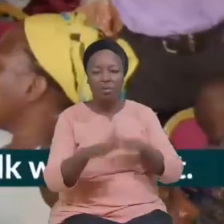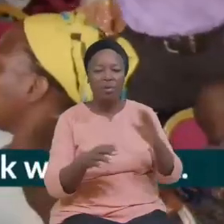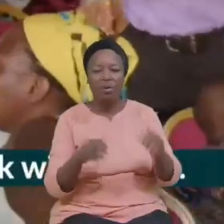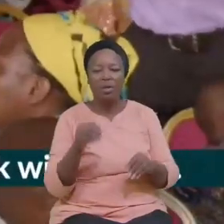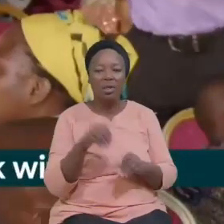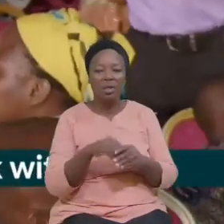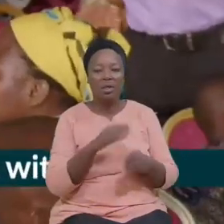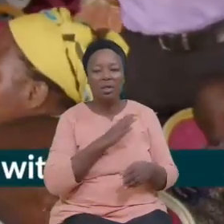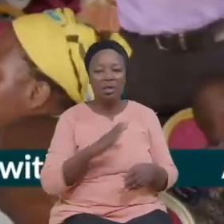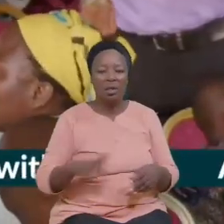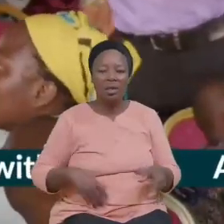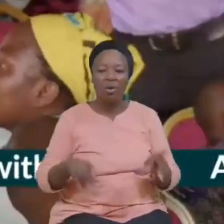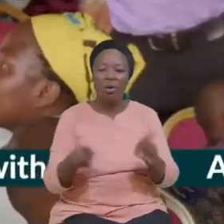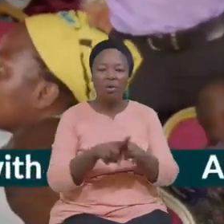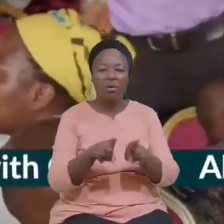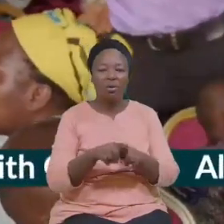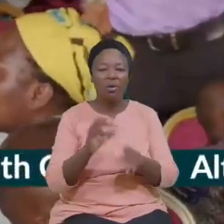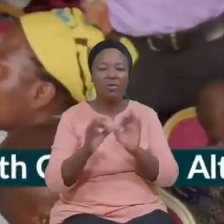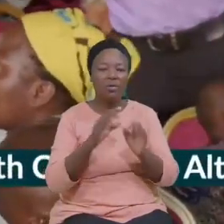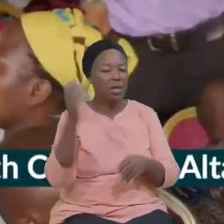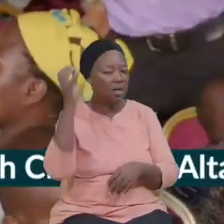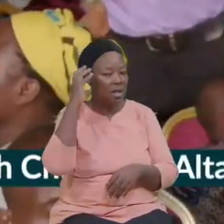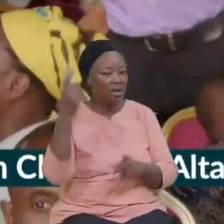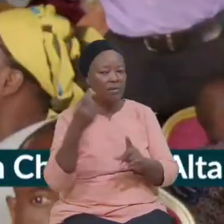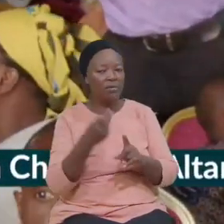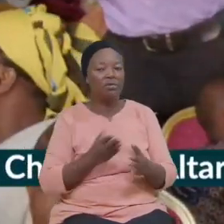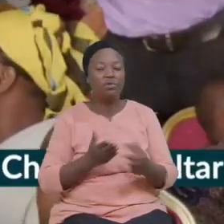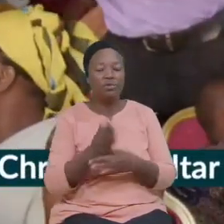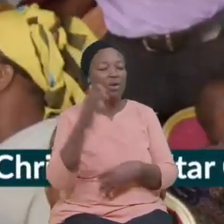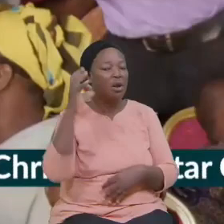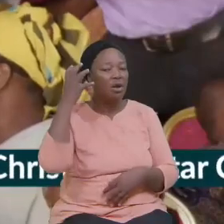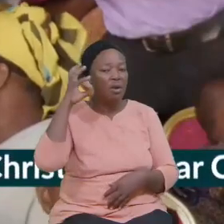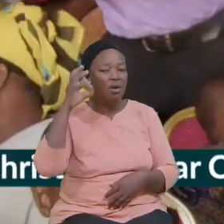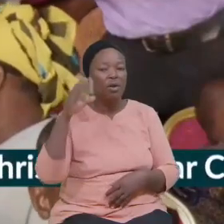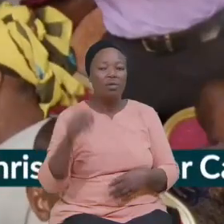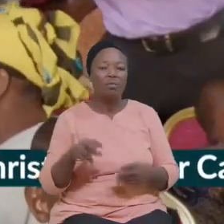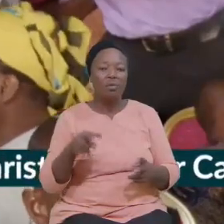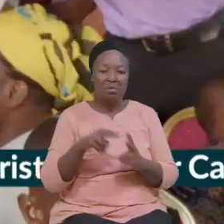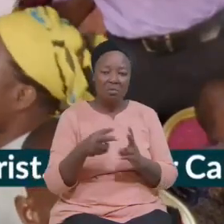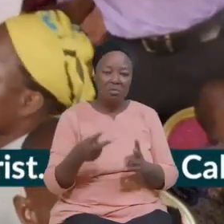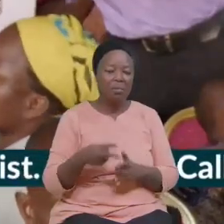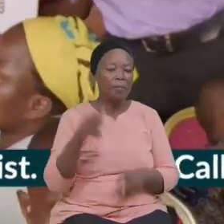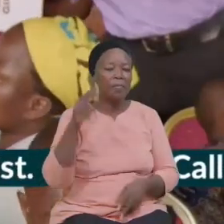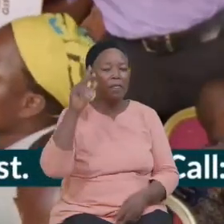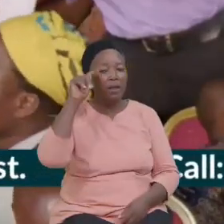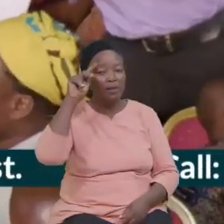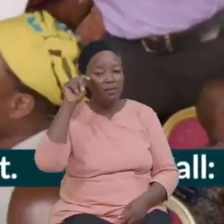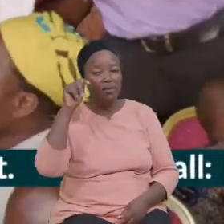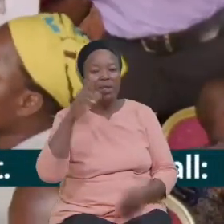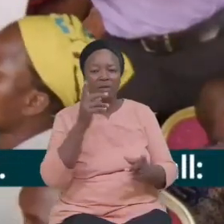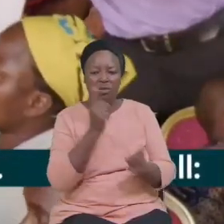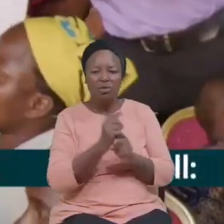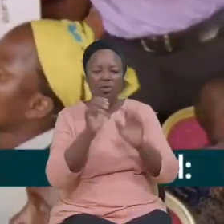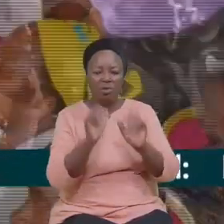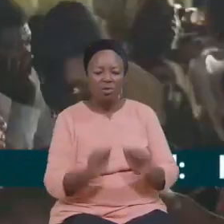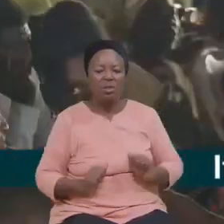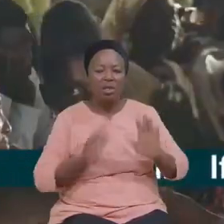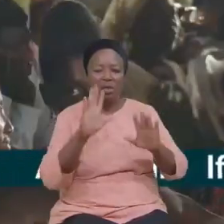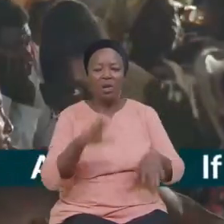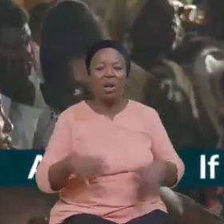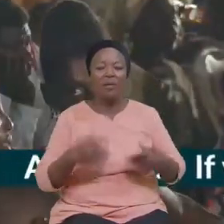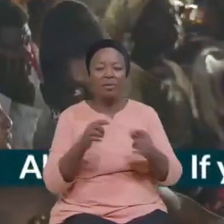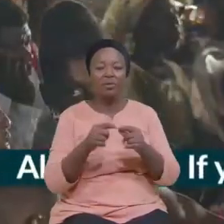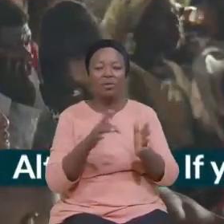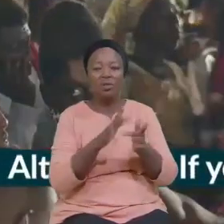Also, if you are listening via the radio or television and you just gave your life to Christ and